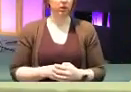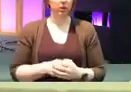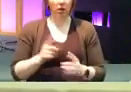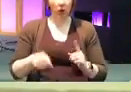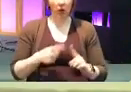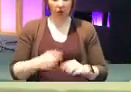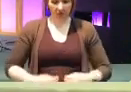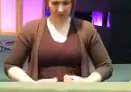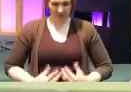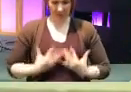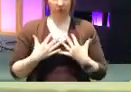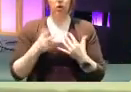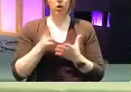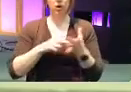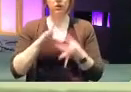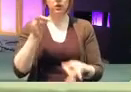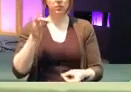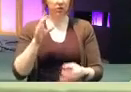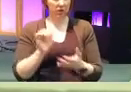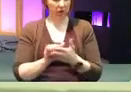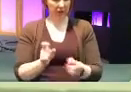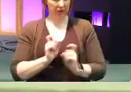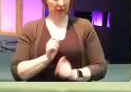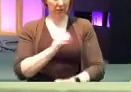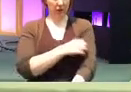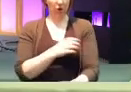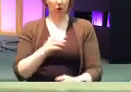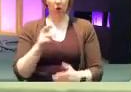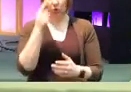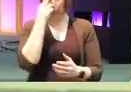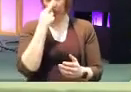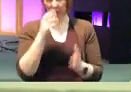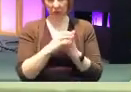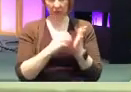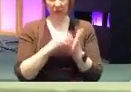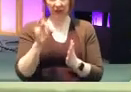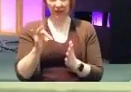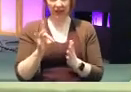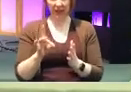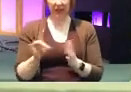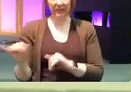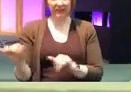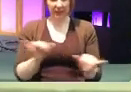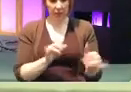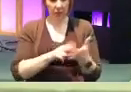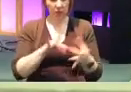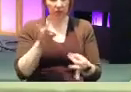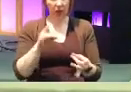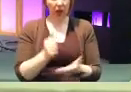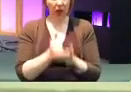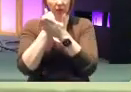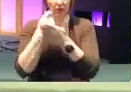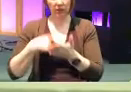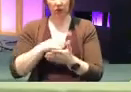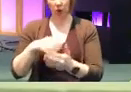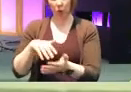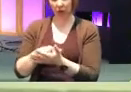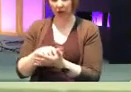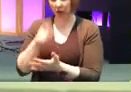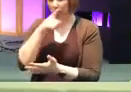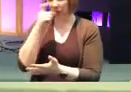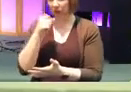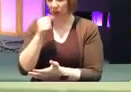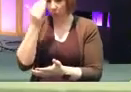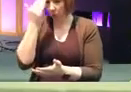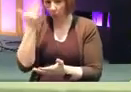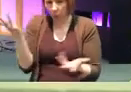we are filled with the Holy Spirit, when that empowerment comes, Romans chapter 8 says this, likewise, the Spirit helps us in our weakness. For we do not know